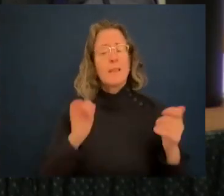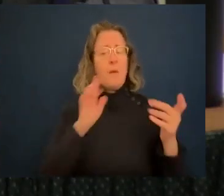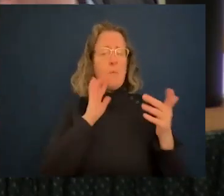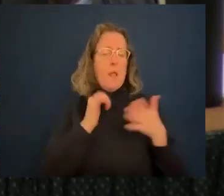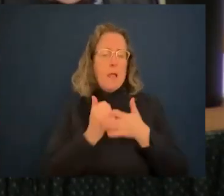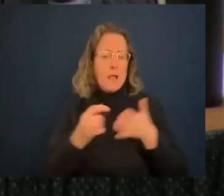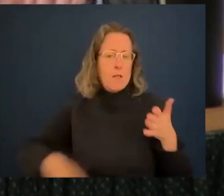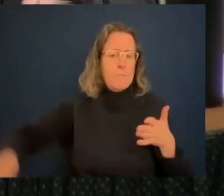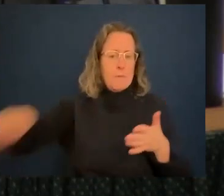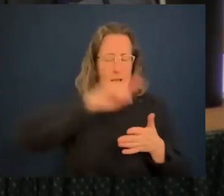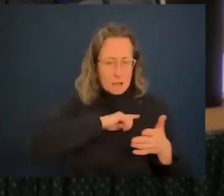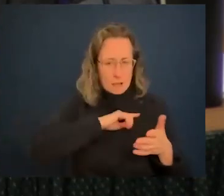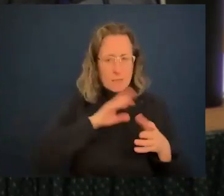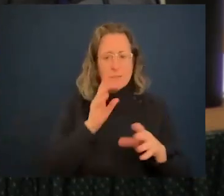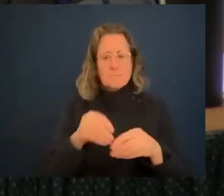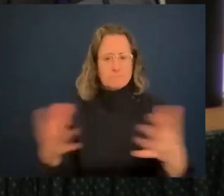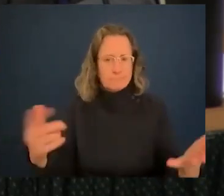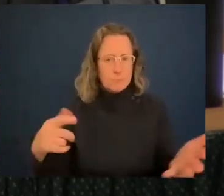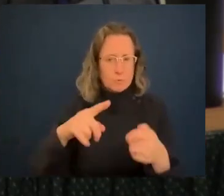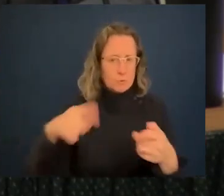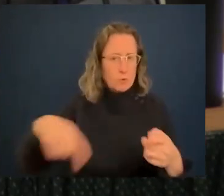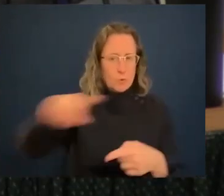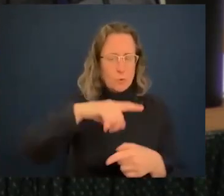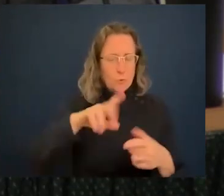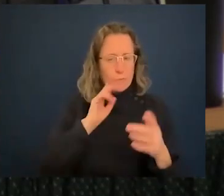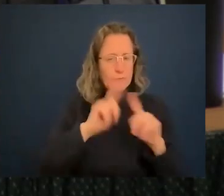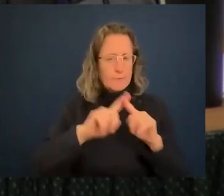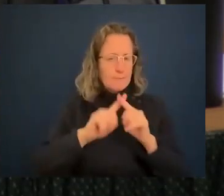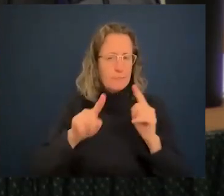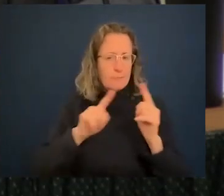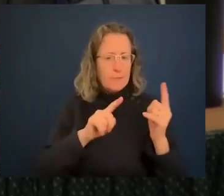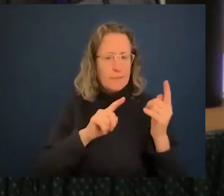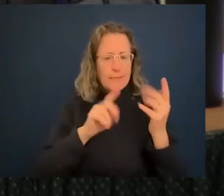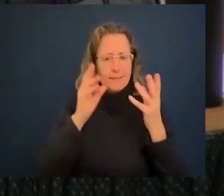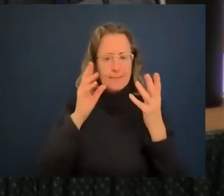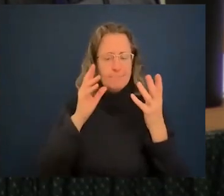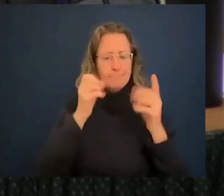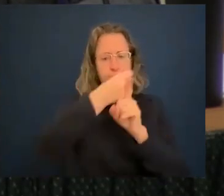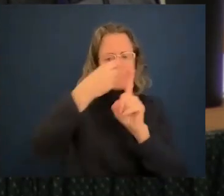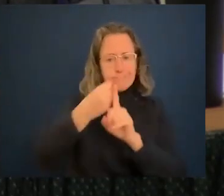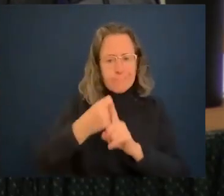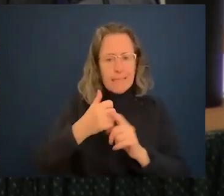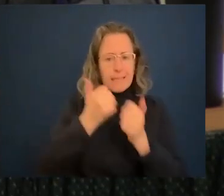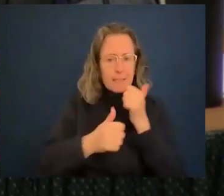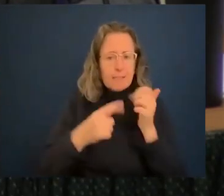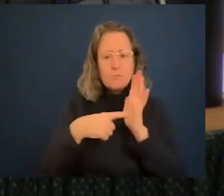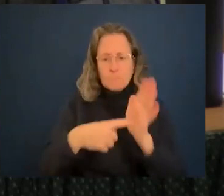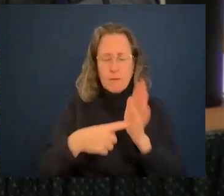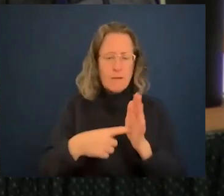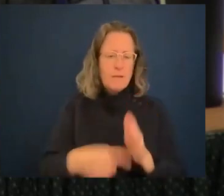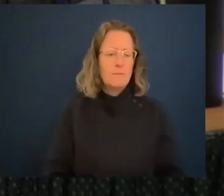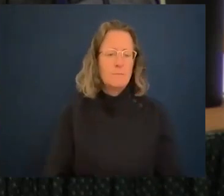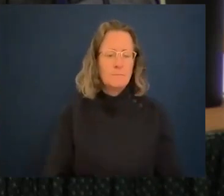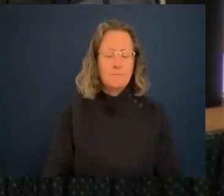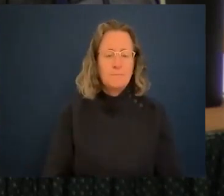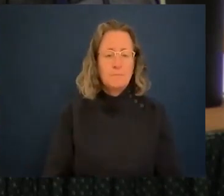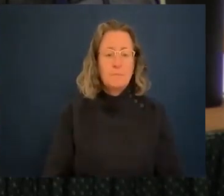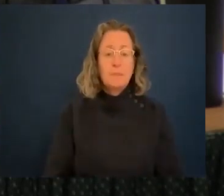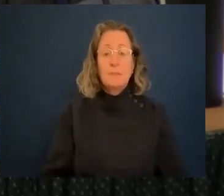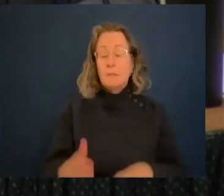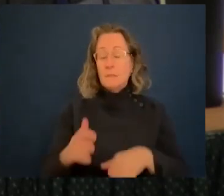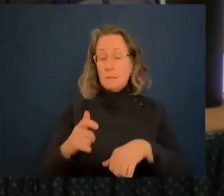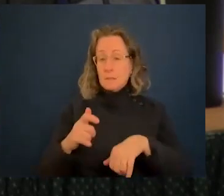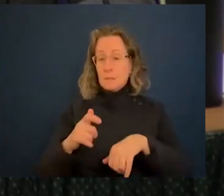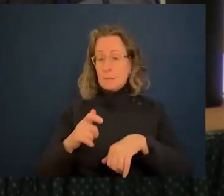for the board on that type of a model another question for me um so the timeline is very important